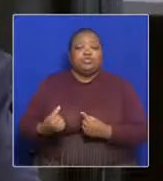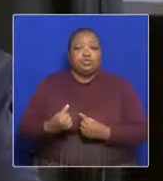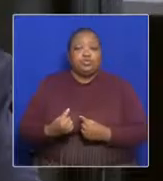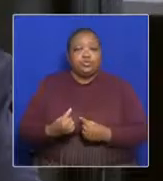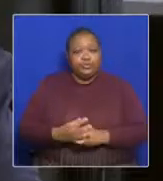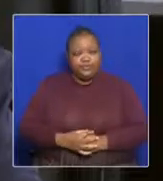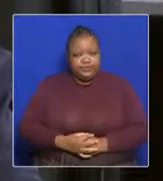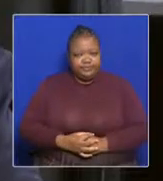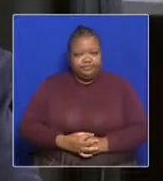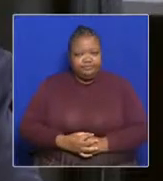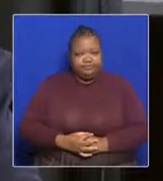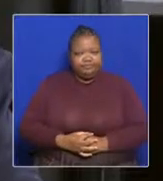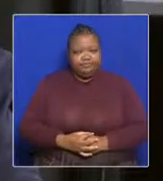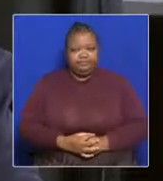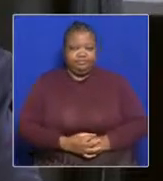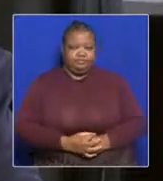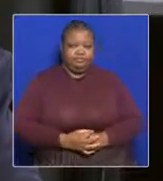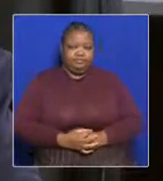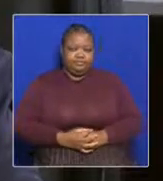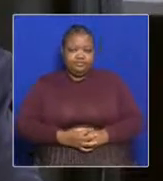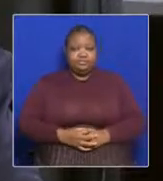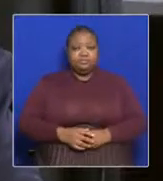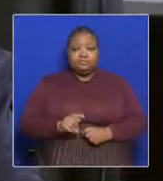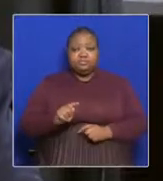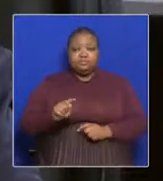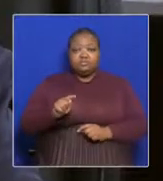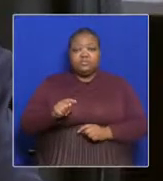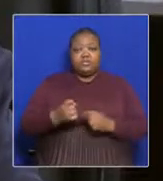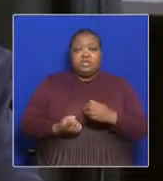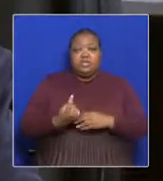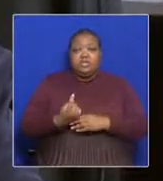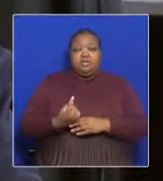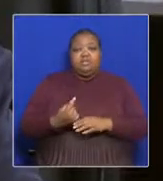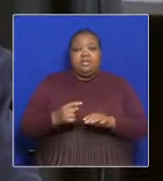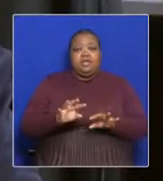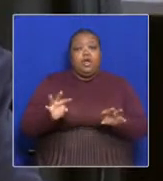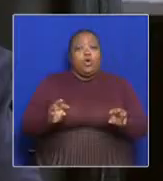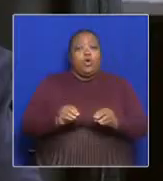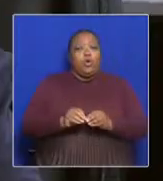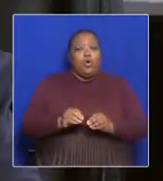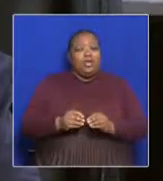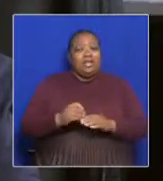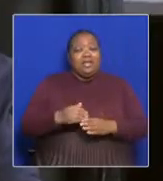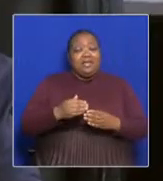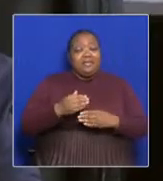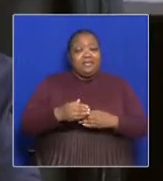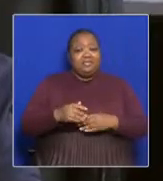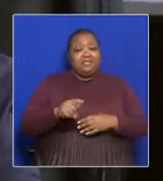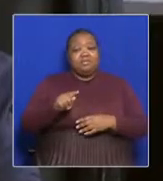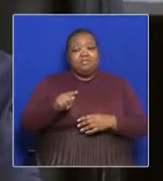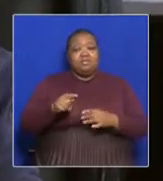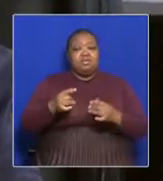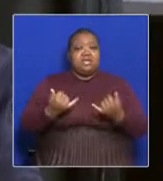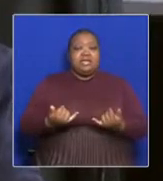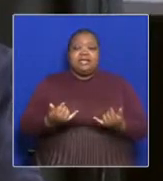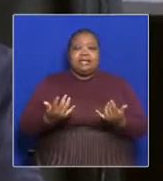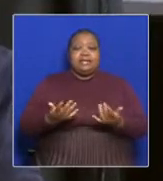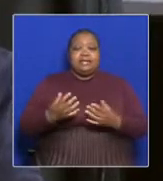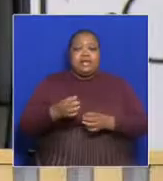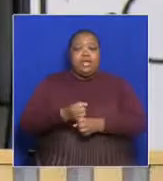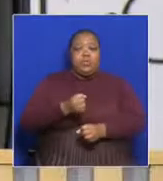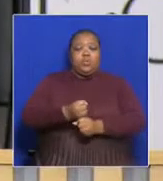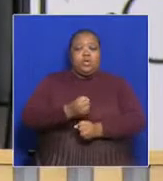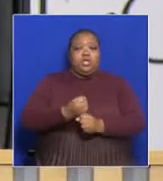done. You only reach that stage after all that. Here you did not even do that groundwork. You worked on